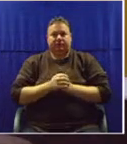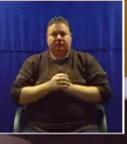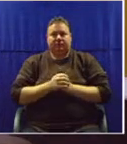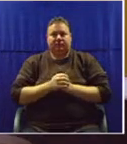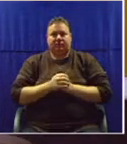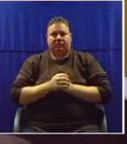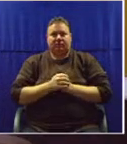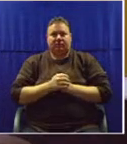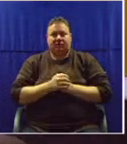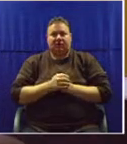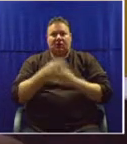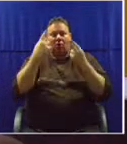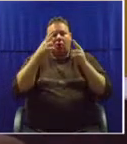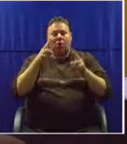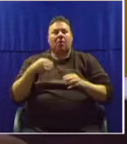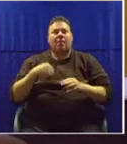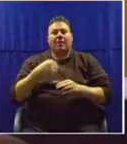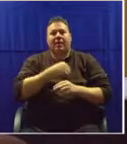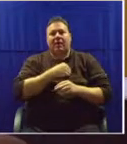Honourable Member,